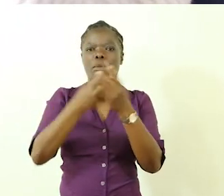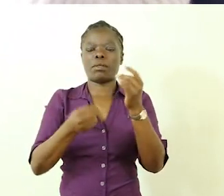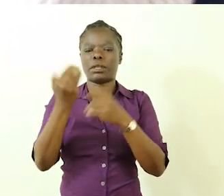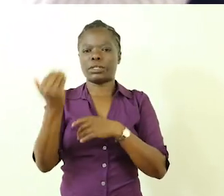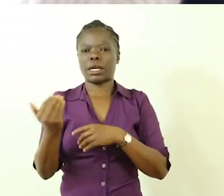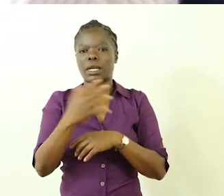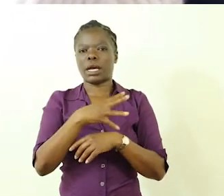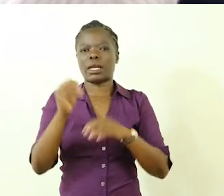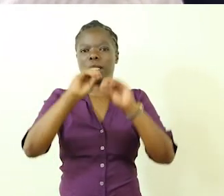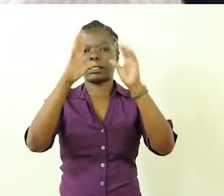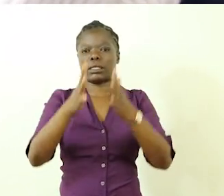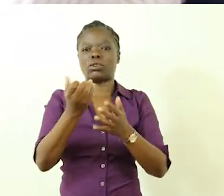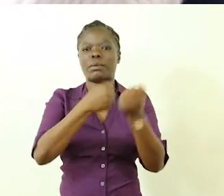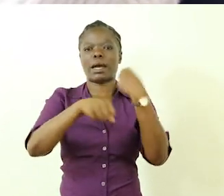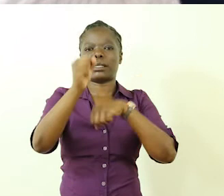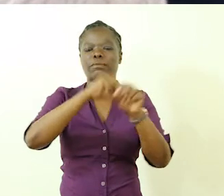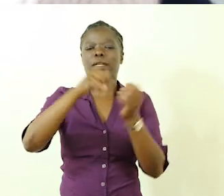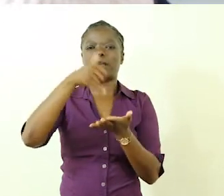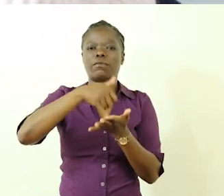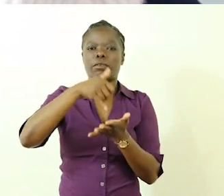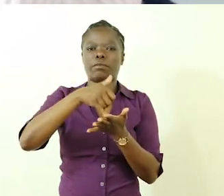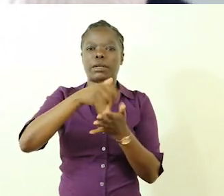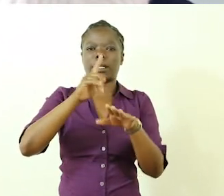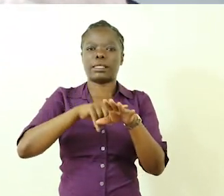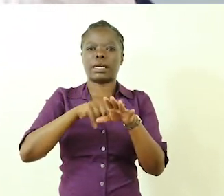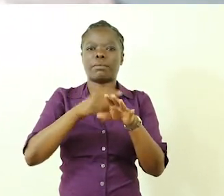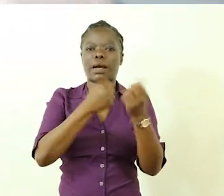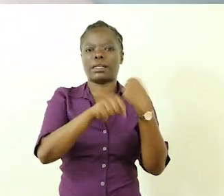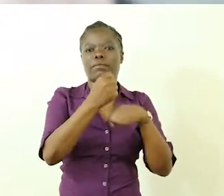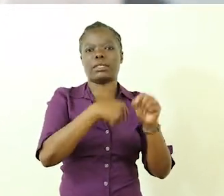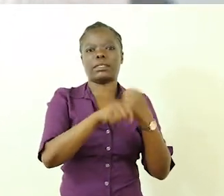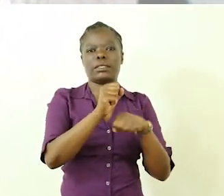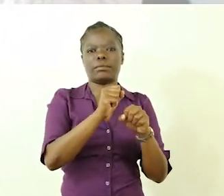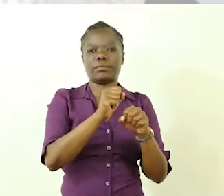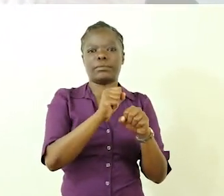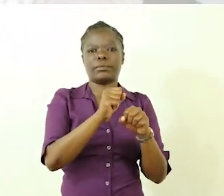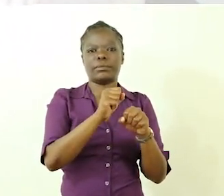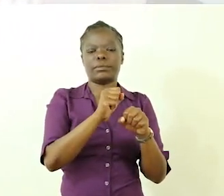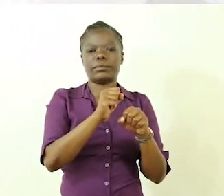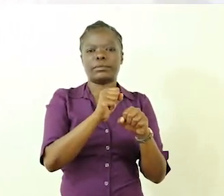child and the intervener to be actively engaged during activities.